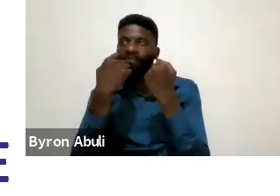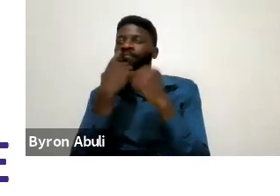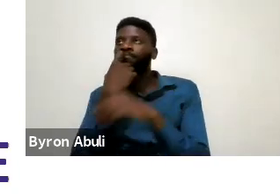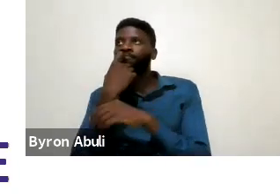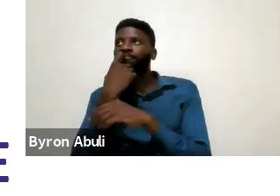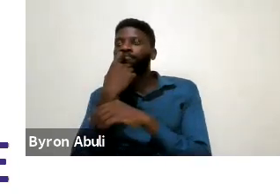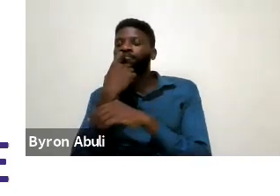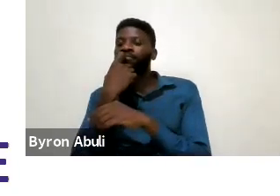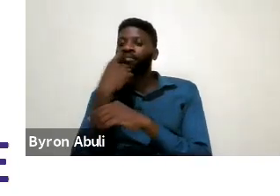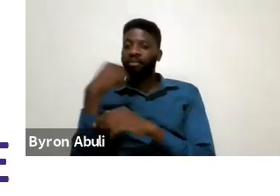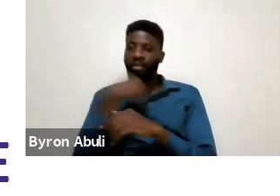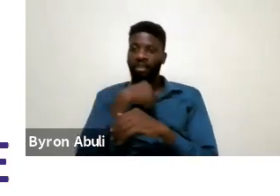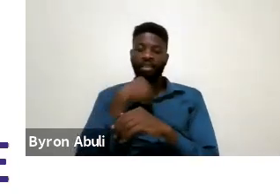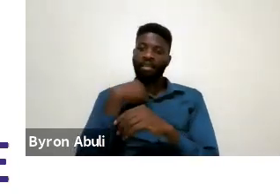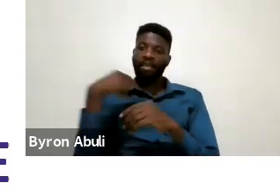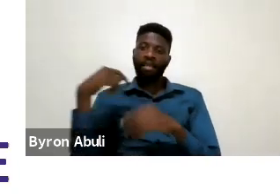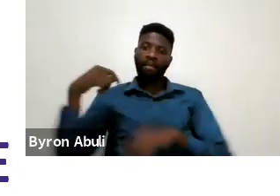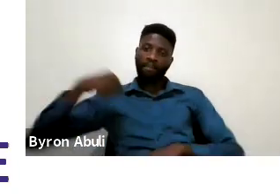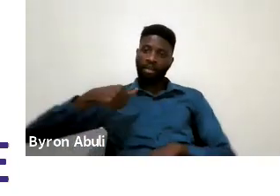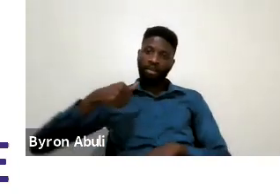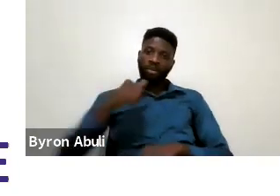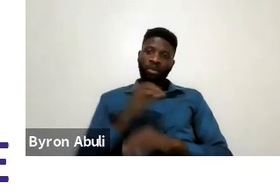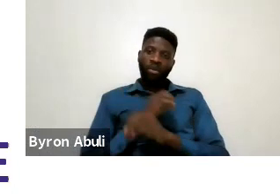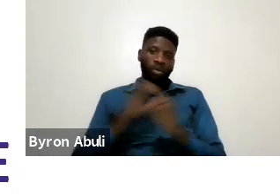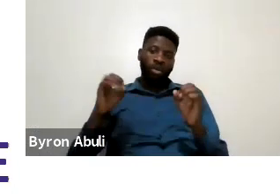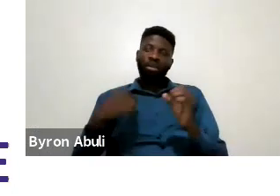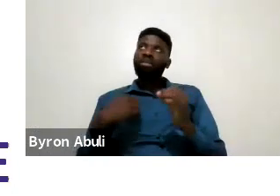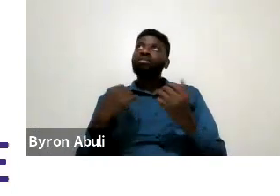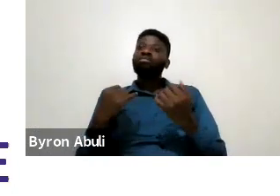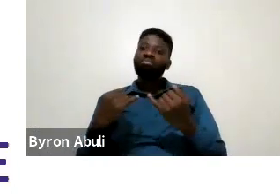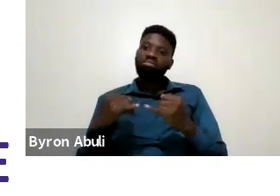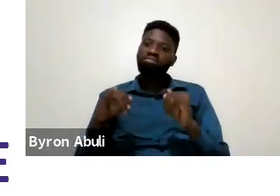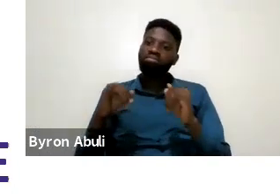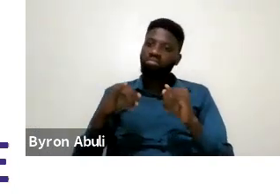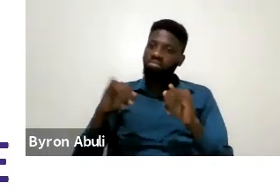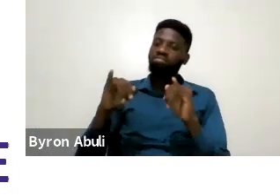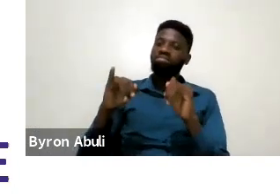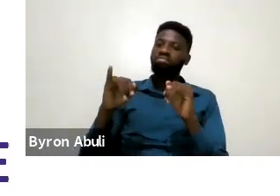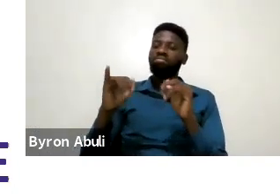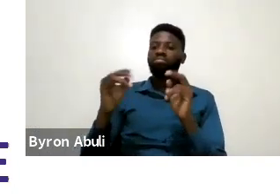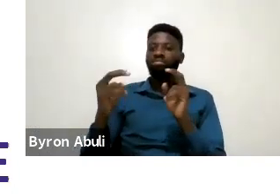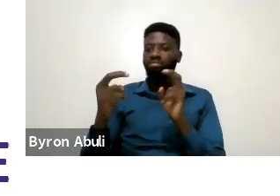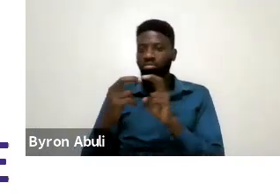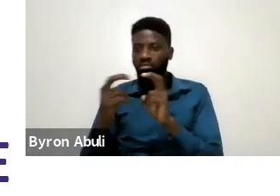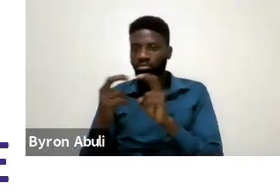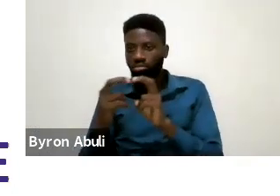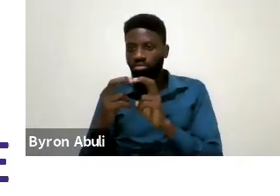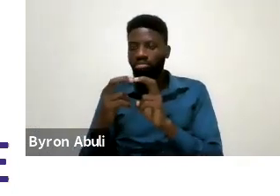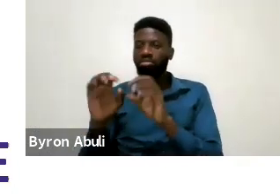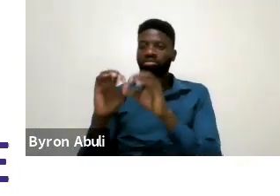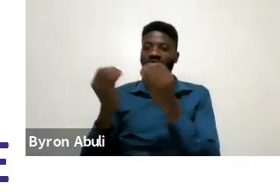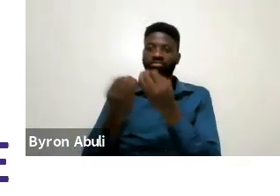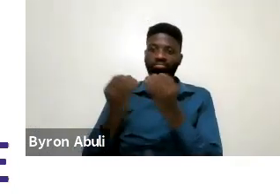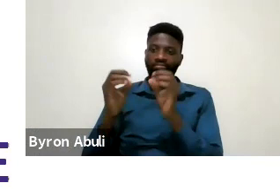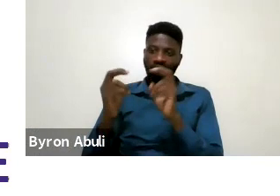I wasn't paid. And I tried to reach out to the organization